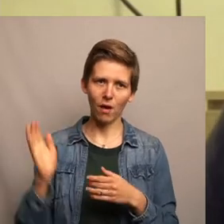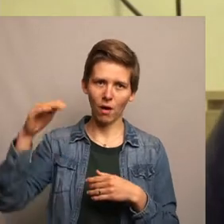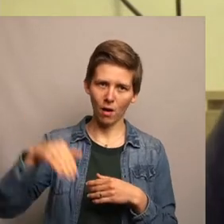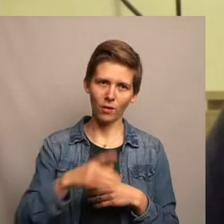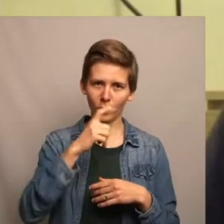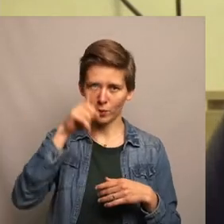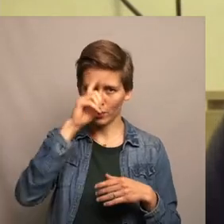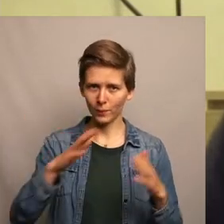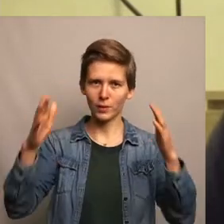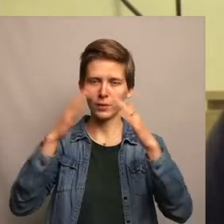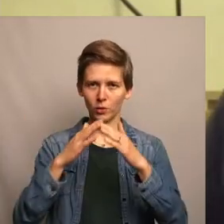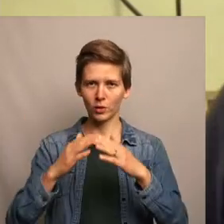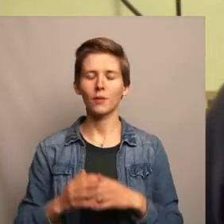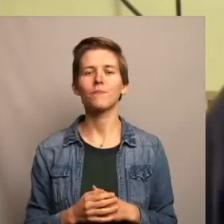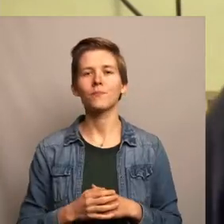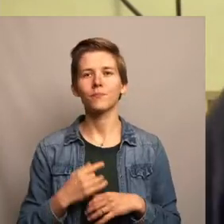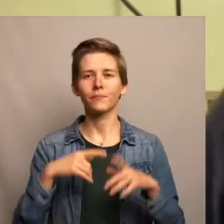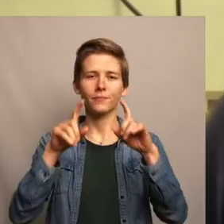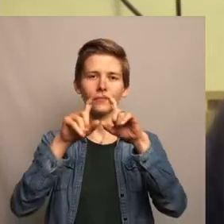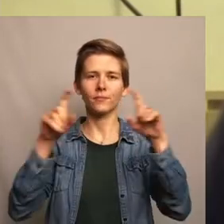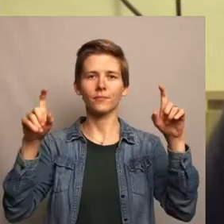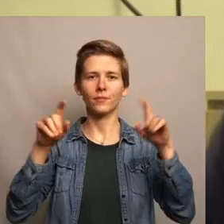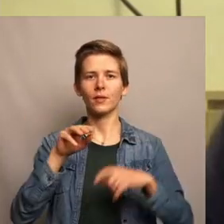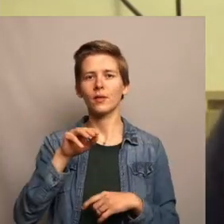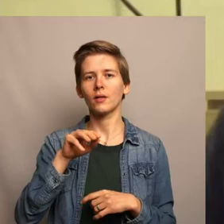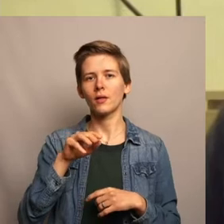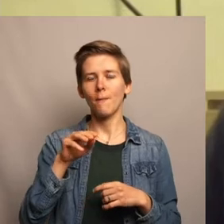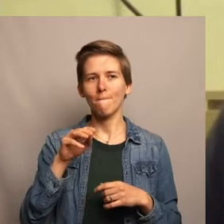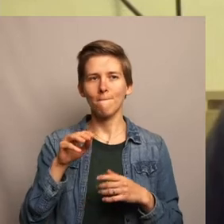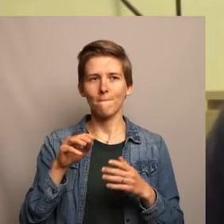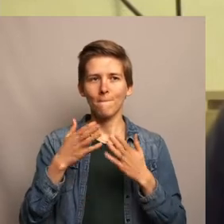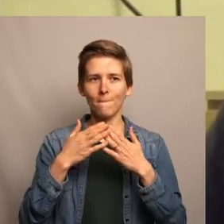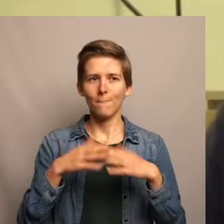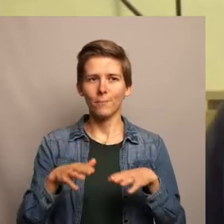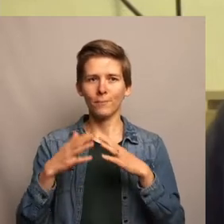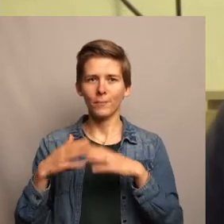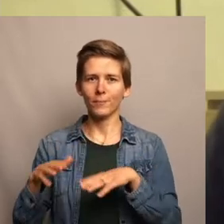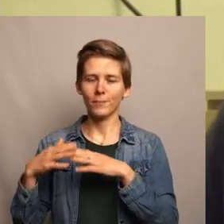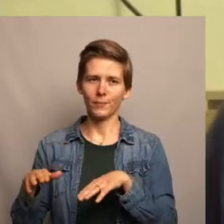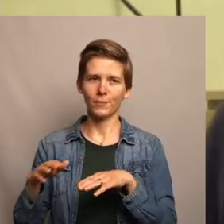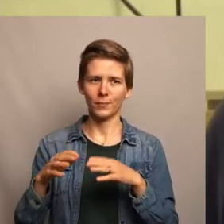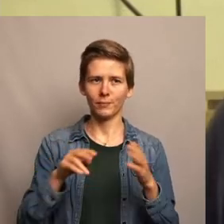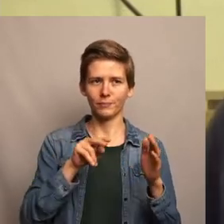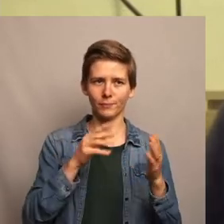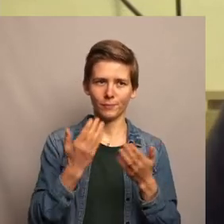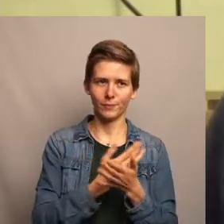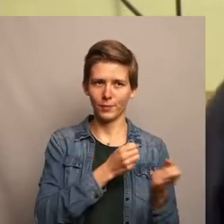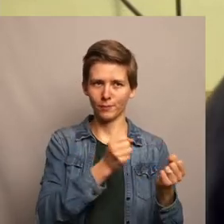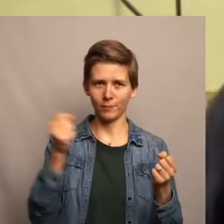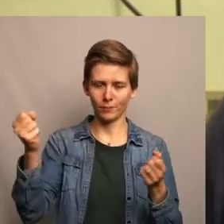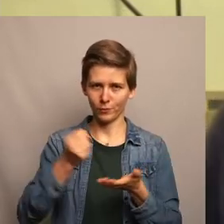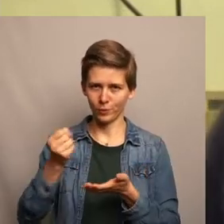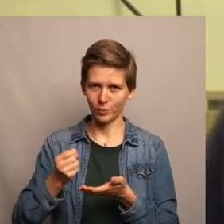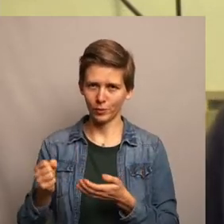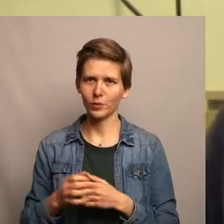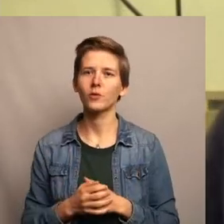looks at, well, it's entitled Mythological Migrations, Imagining Queer Muslim Utopias. As such, I look at the so-called